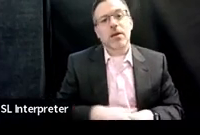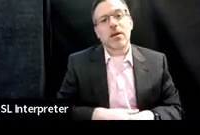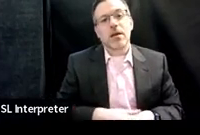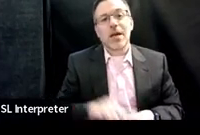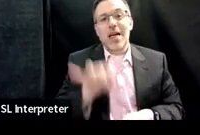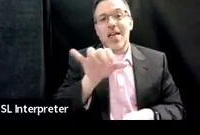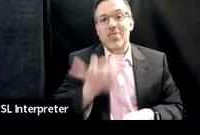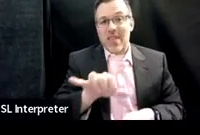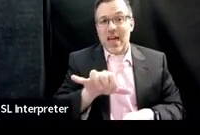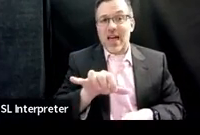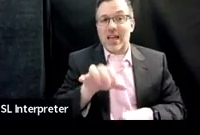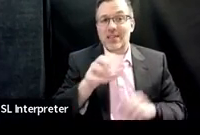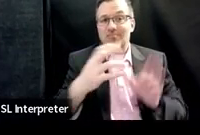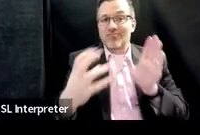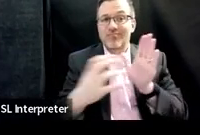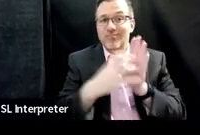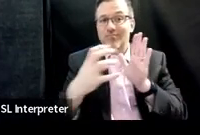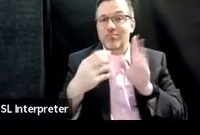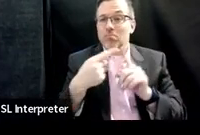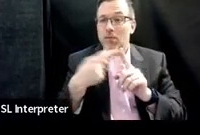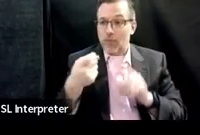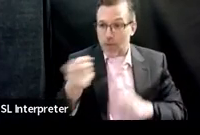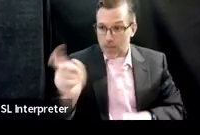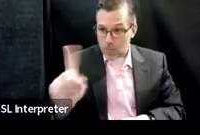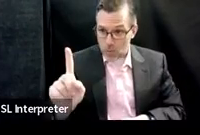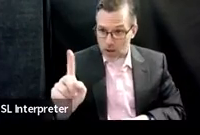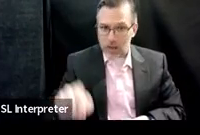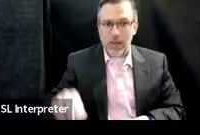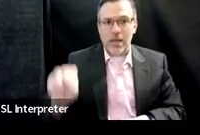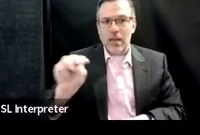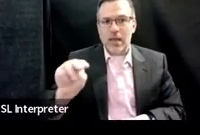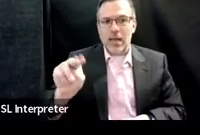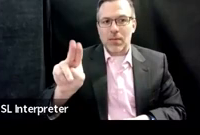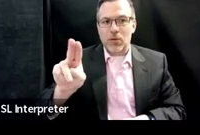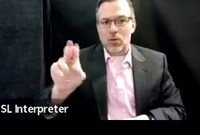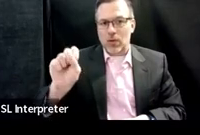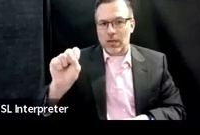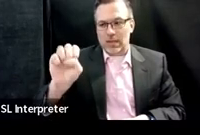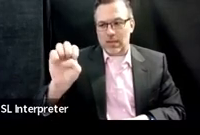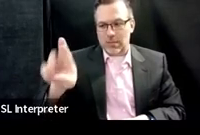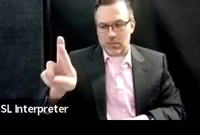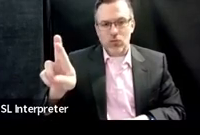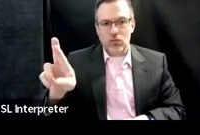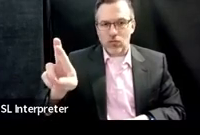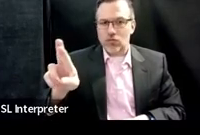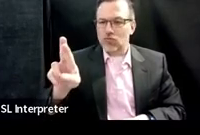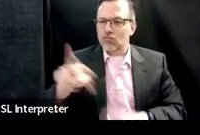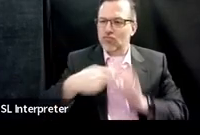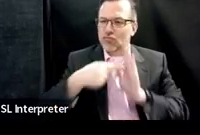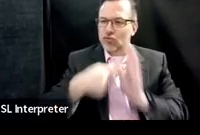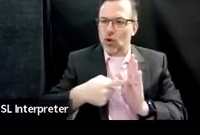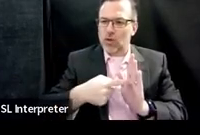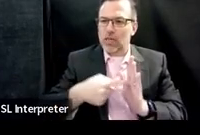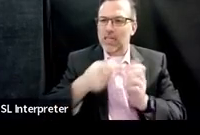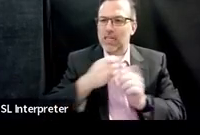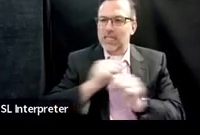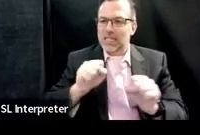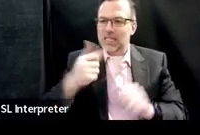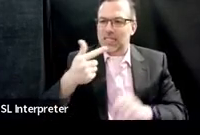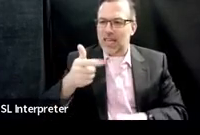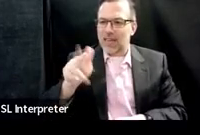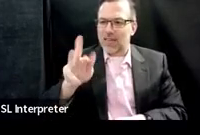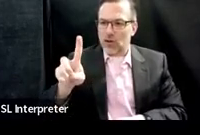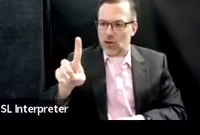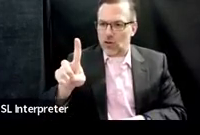Muser. It's a part of Appendix 1 where the procedural safeguards are listed for the parents, and that's